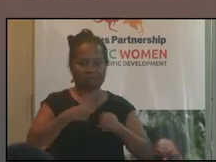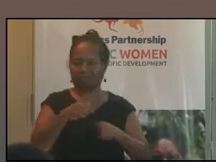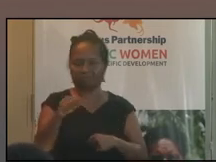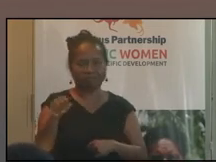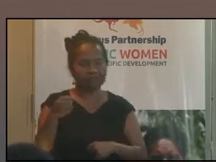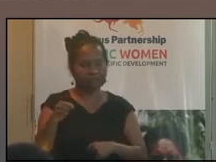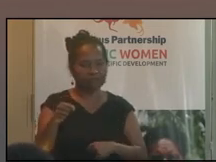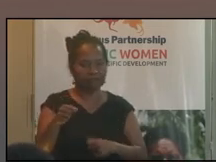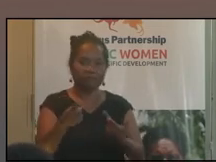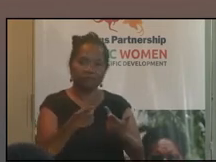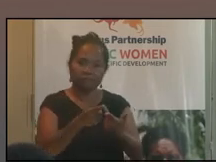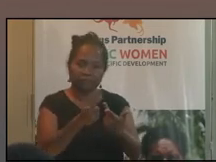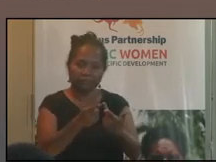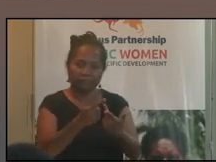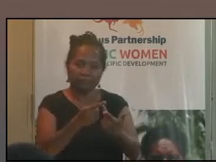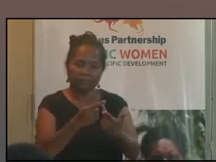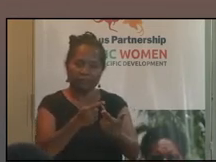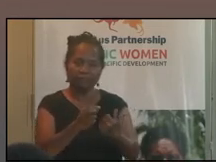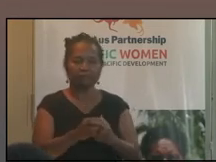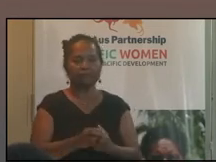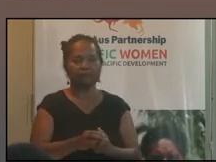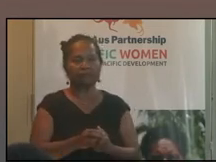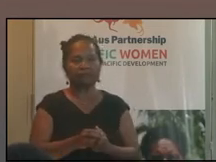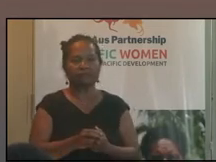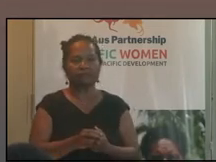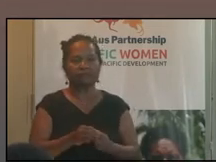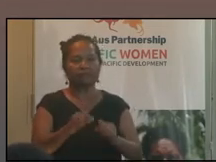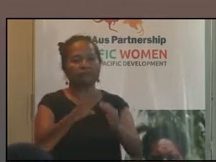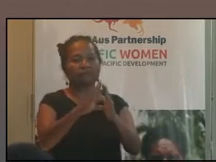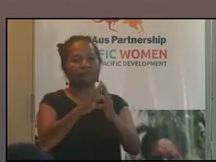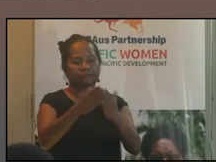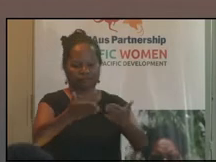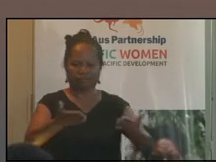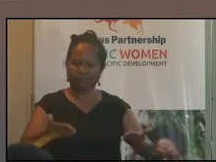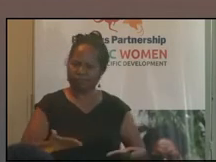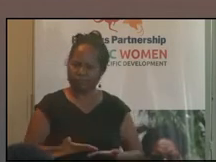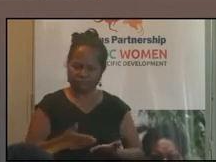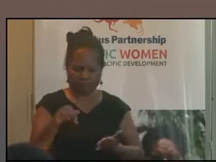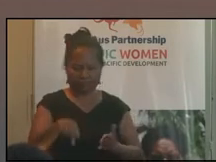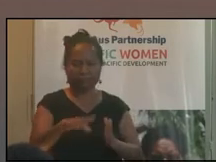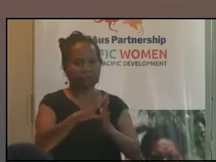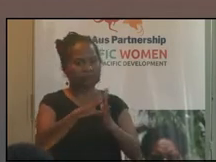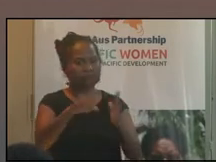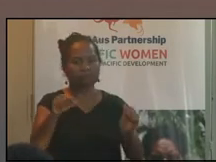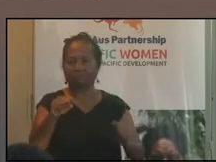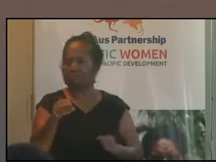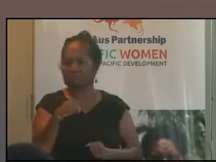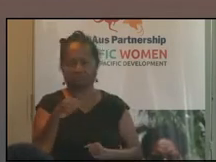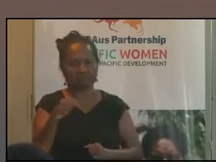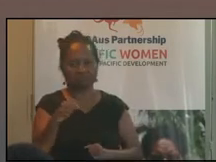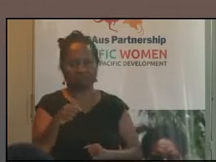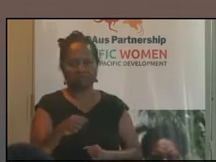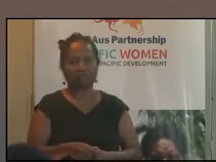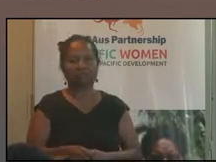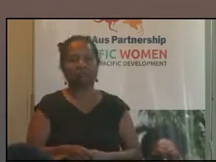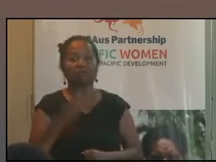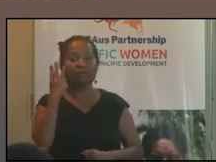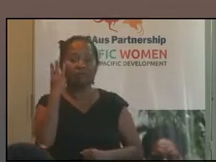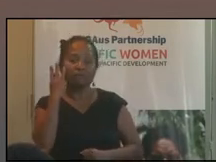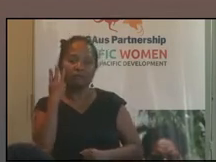other societies and the other provinces throughout Papua New Guinea, we have a cultural barrier that does not allow women to be